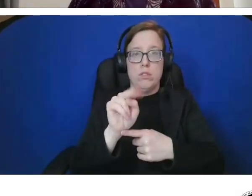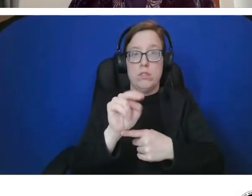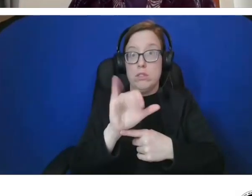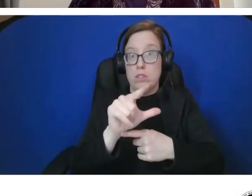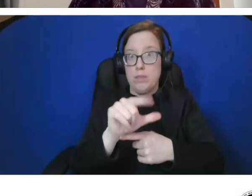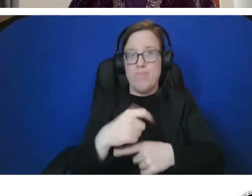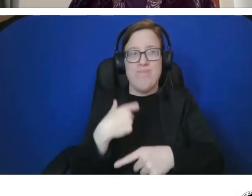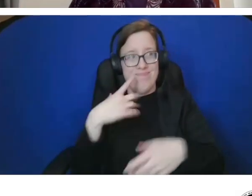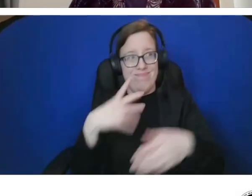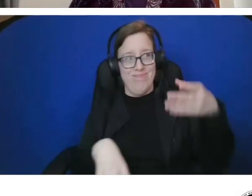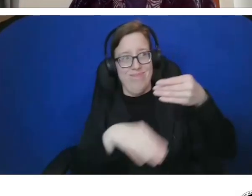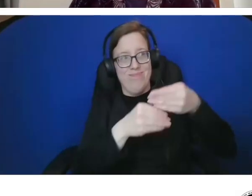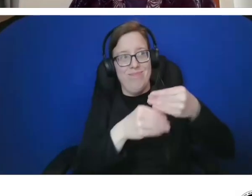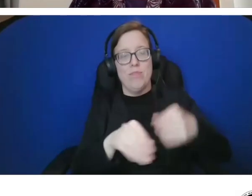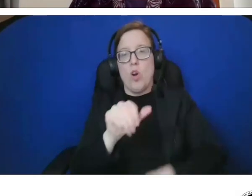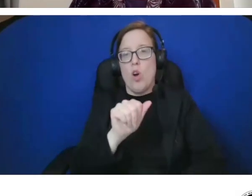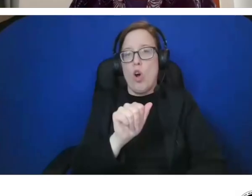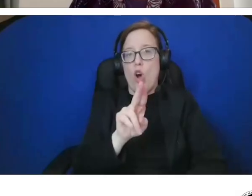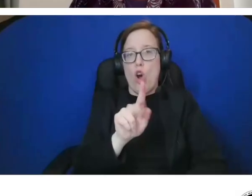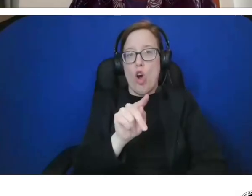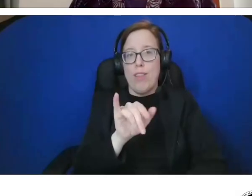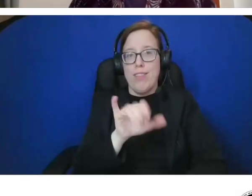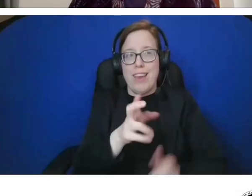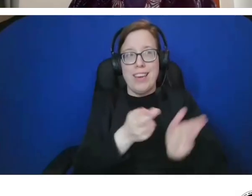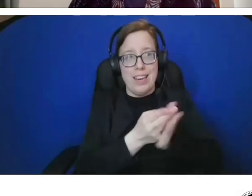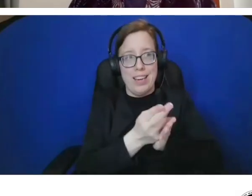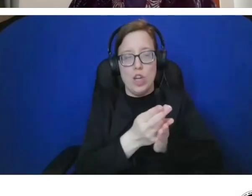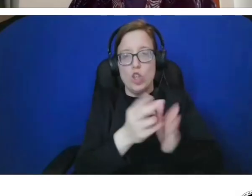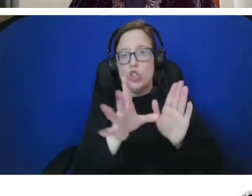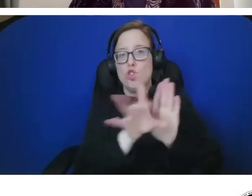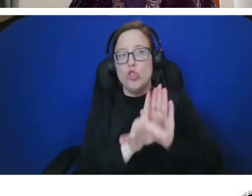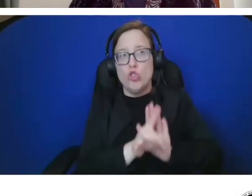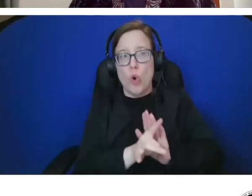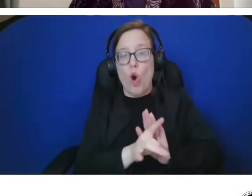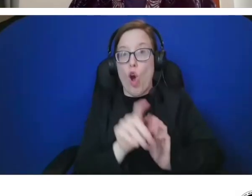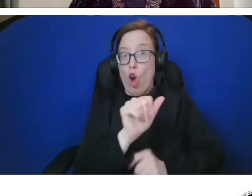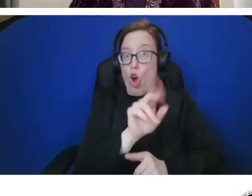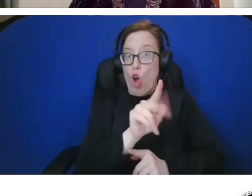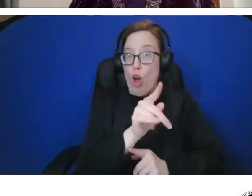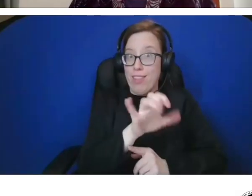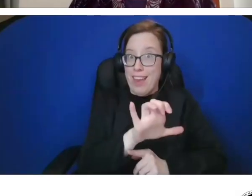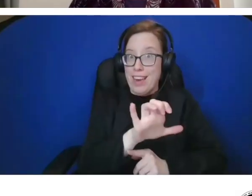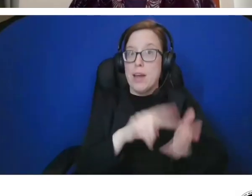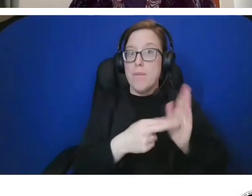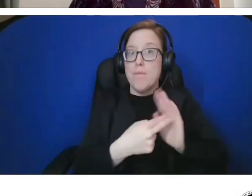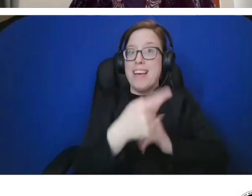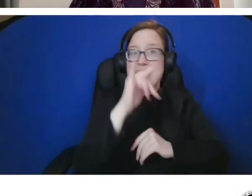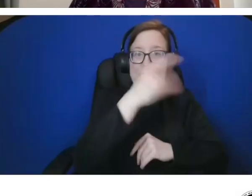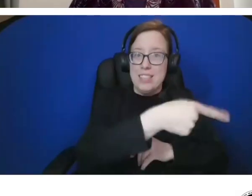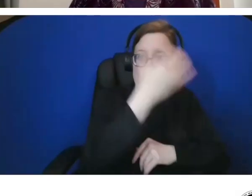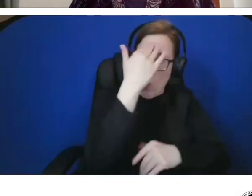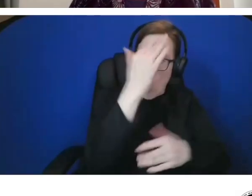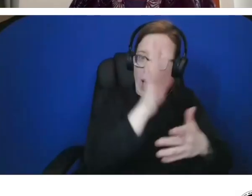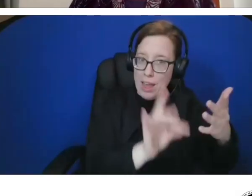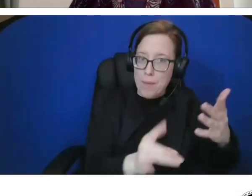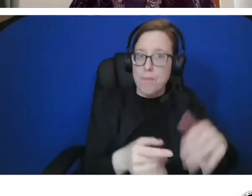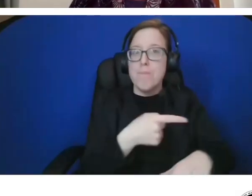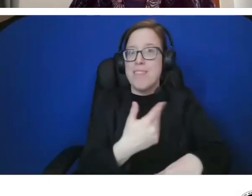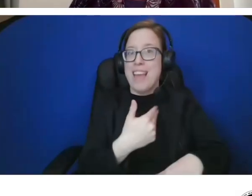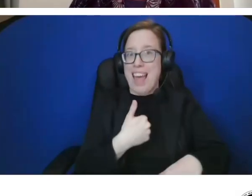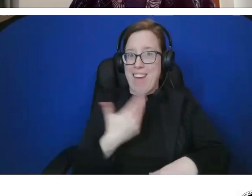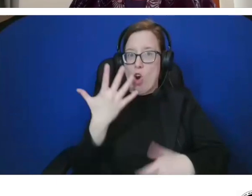one I added most recently is authentic choice making. Authentic to me means the kid knows what the options are, has